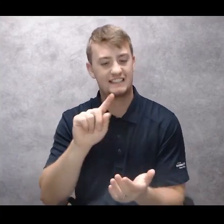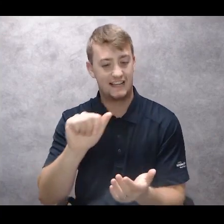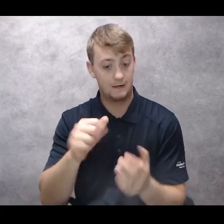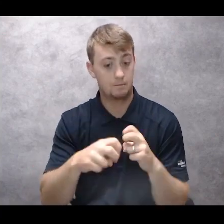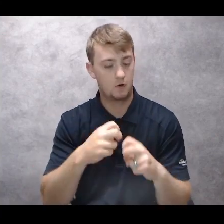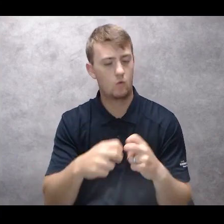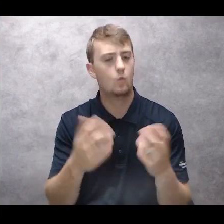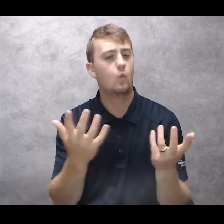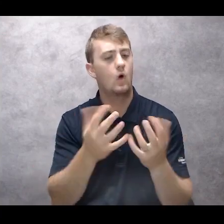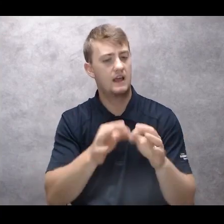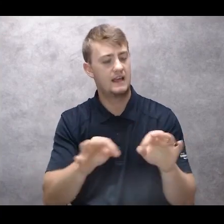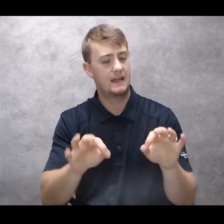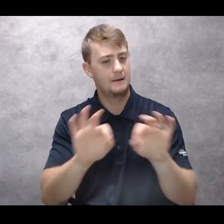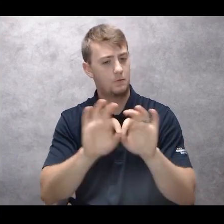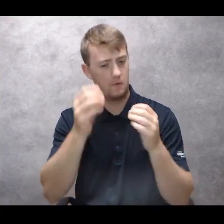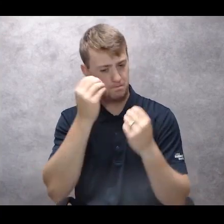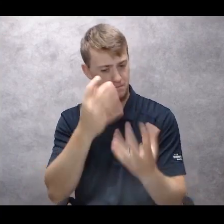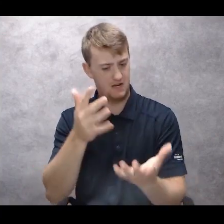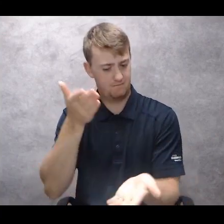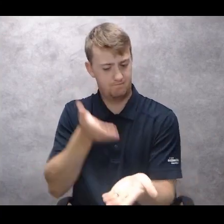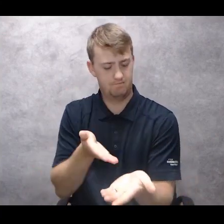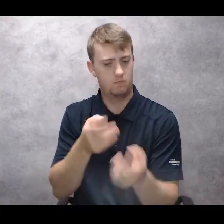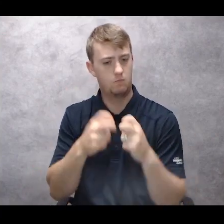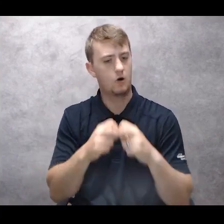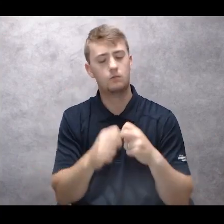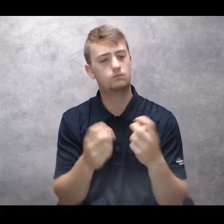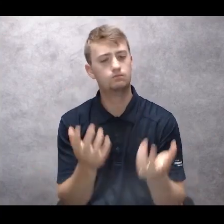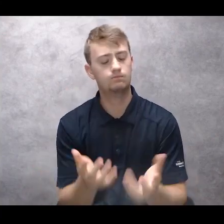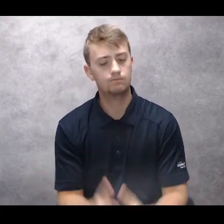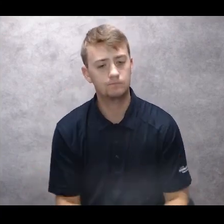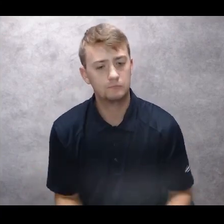What information is important in this problem?